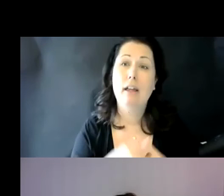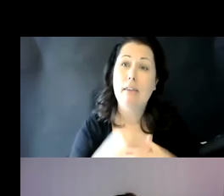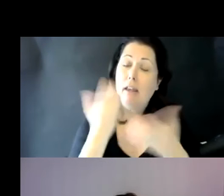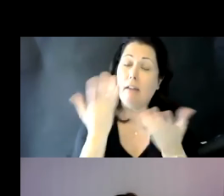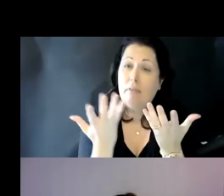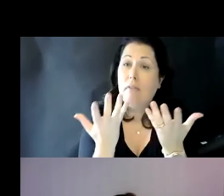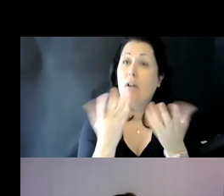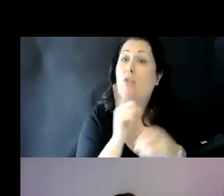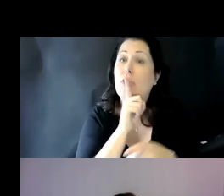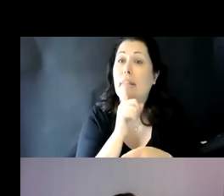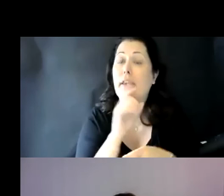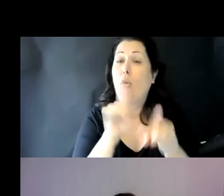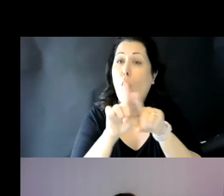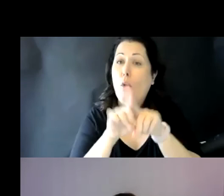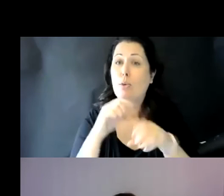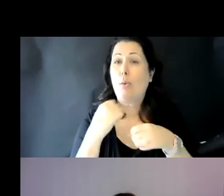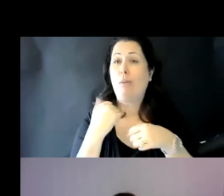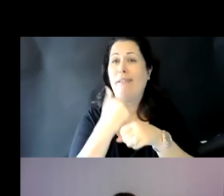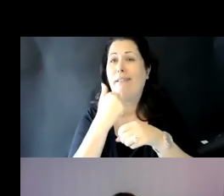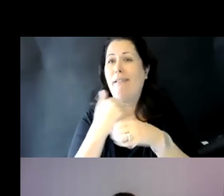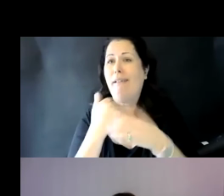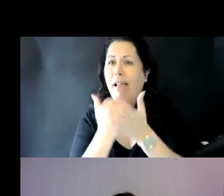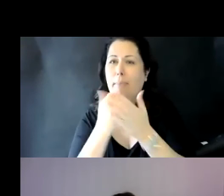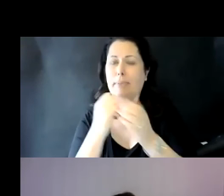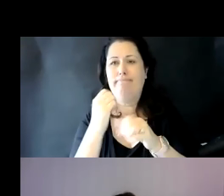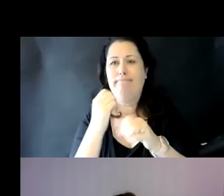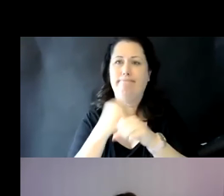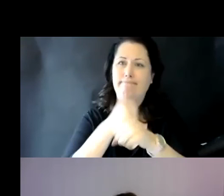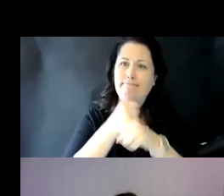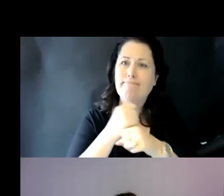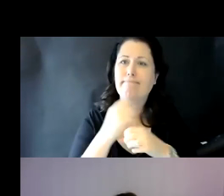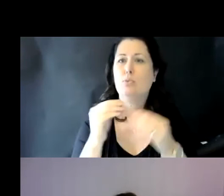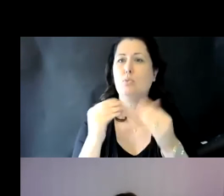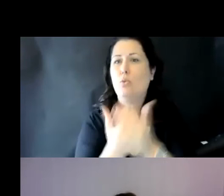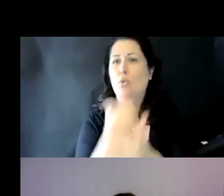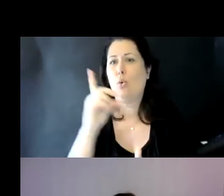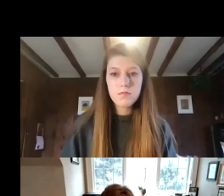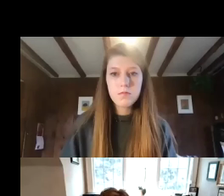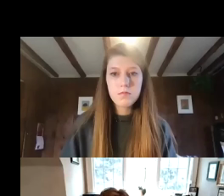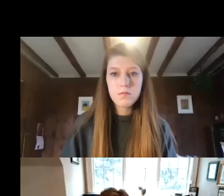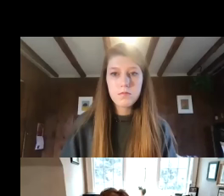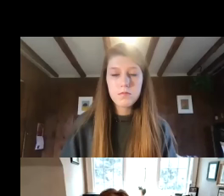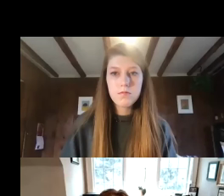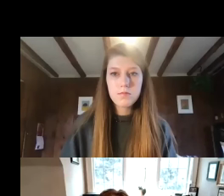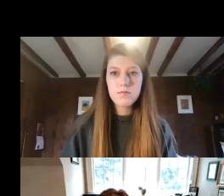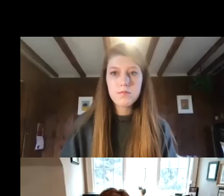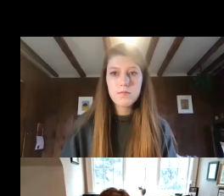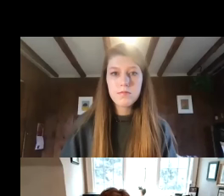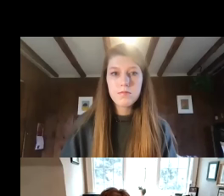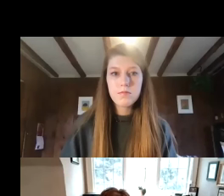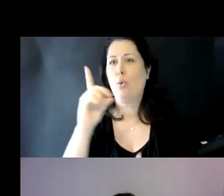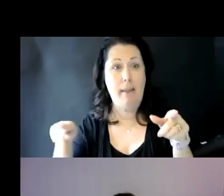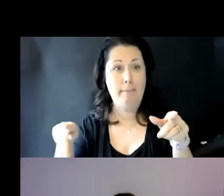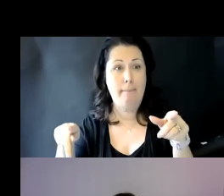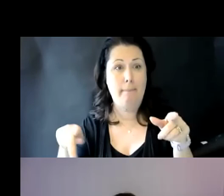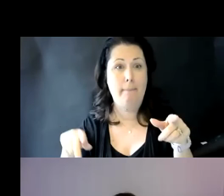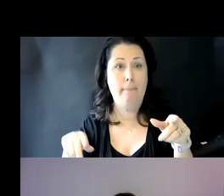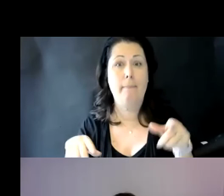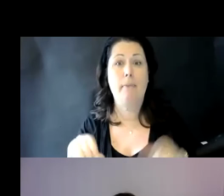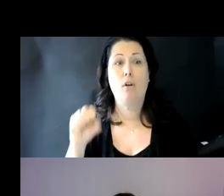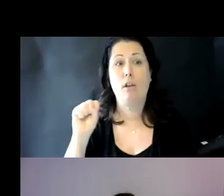to better understand recovery. So we do actually have an app. The app's called Sure Recovery. It's got